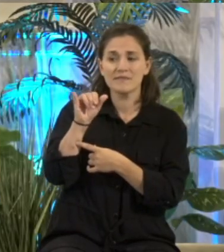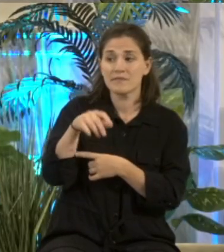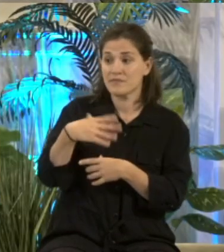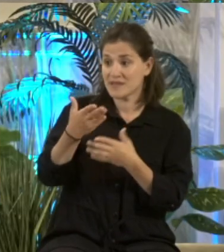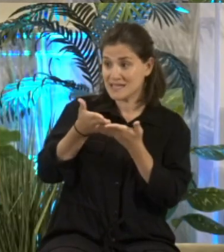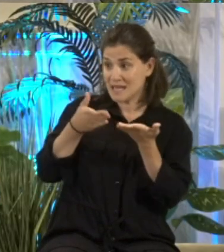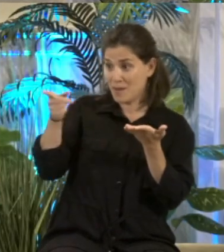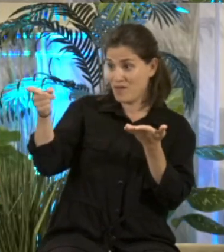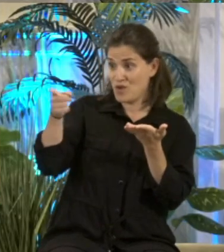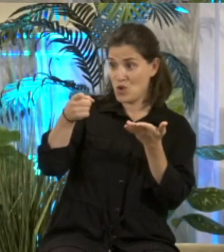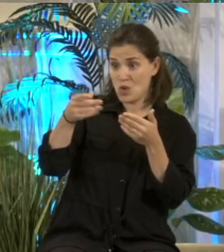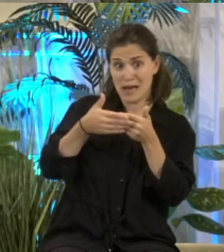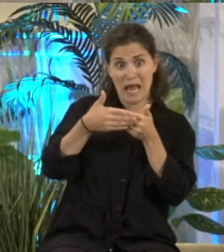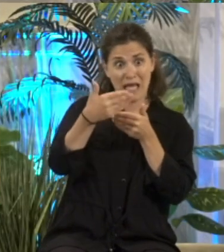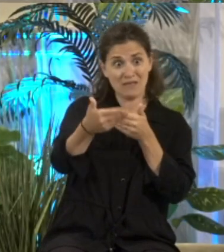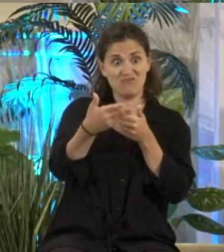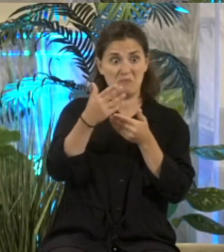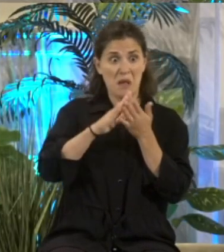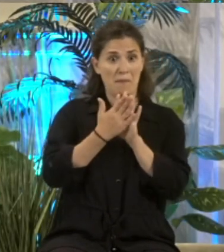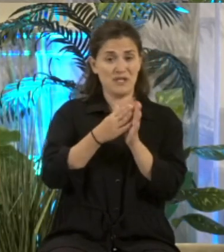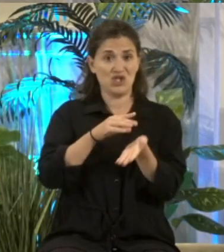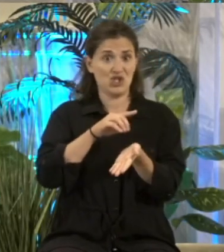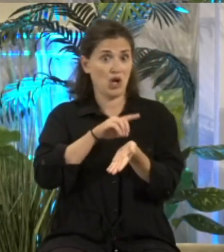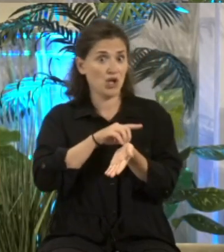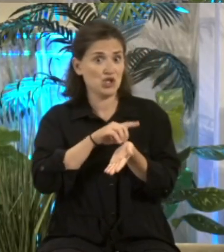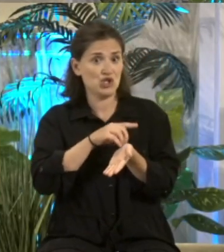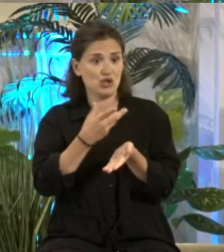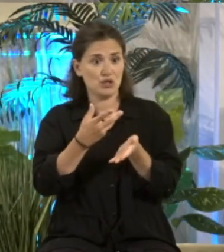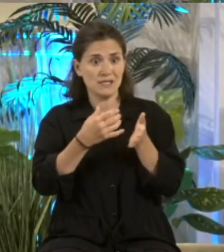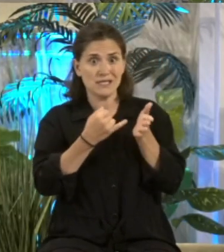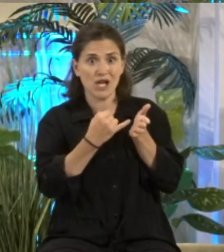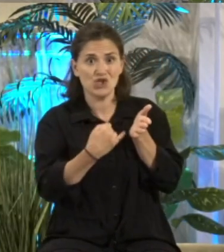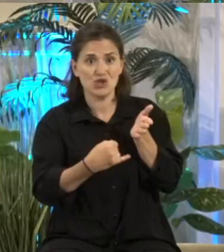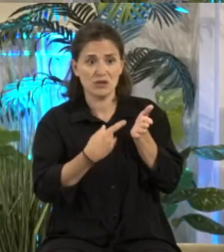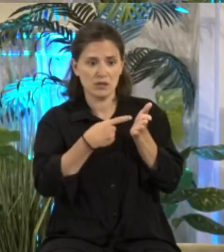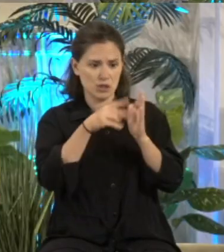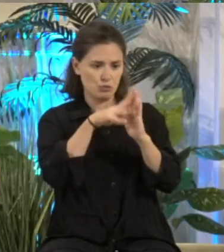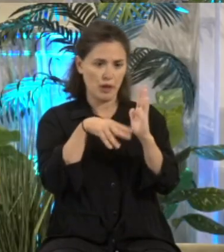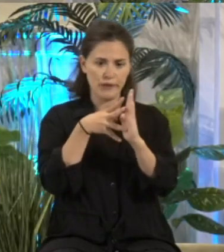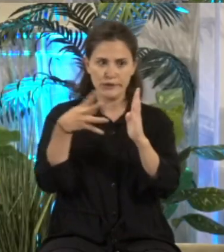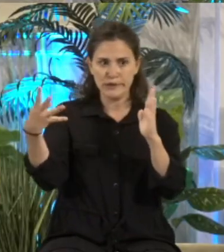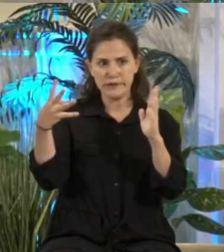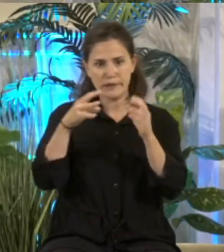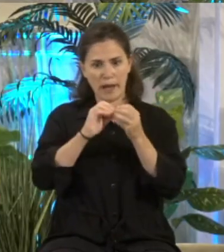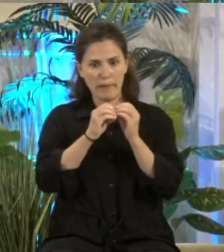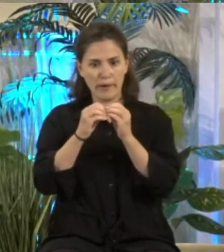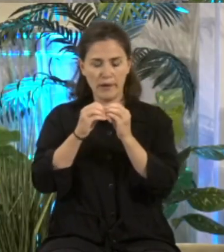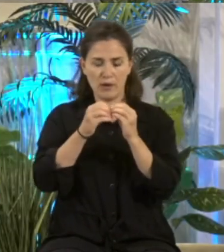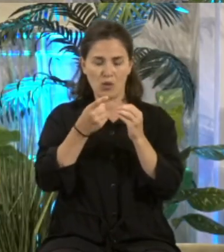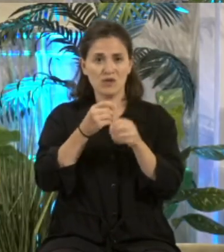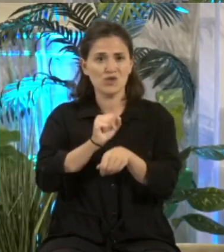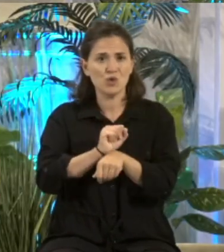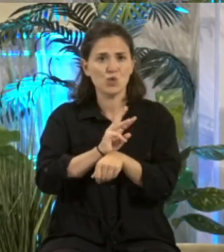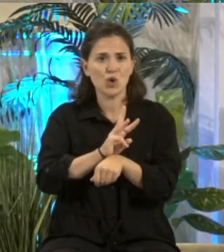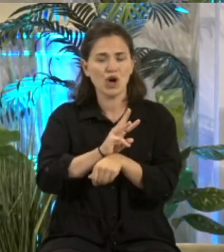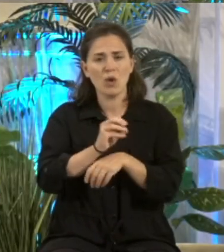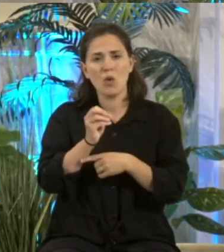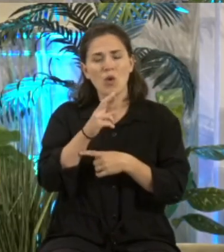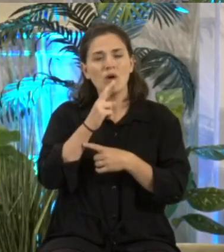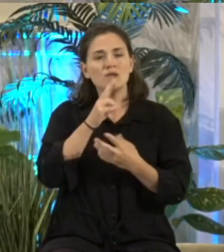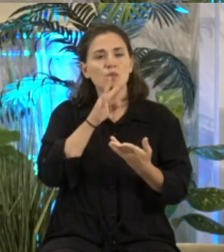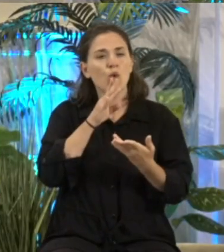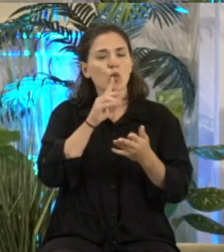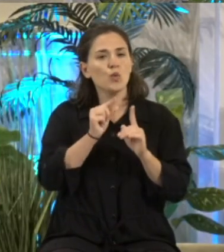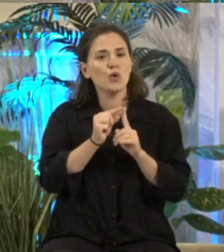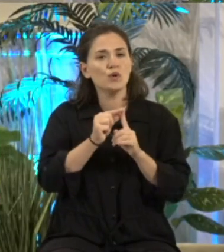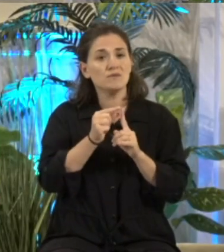a sketch pad. Some will lead with spreadsheets or social work or spoken words, some with